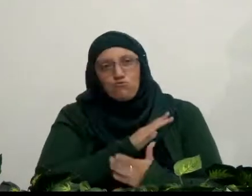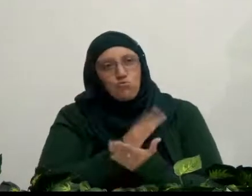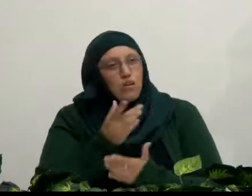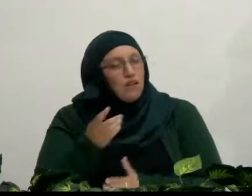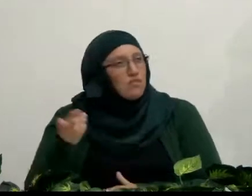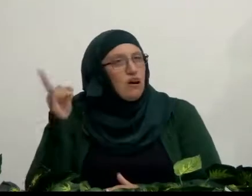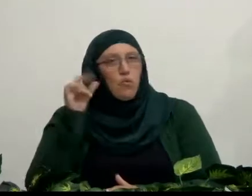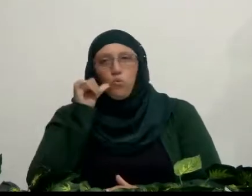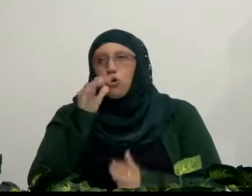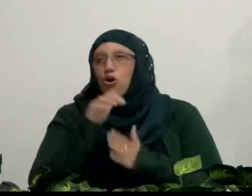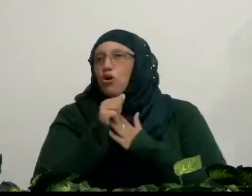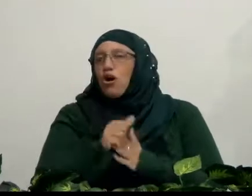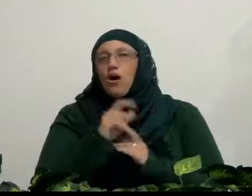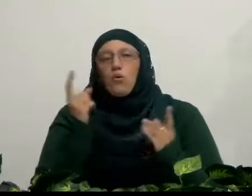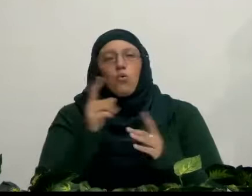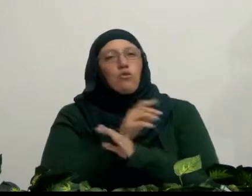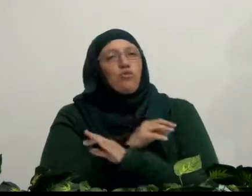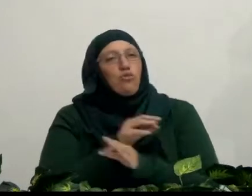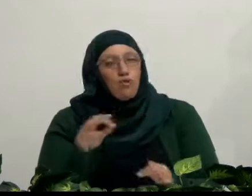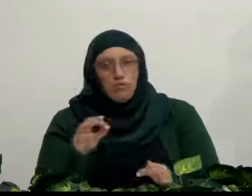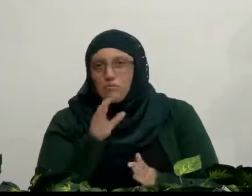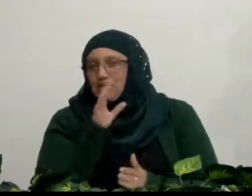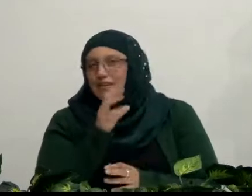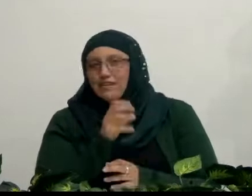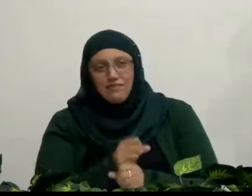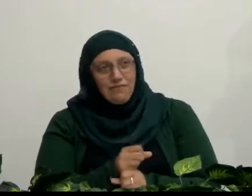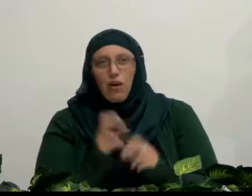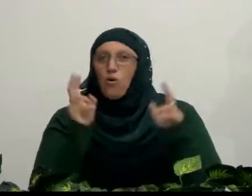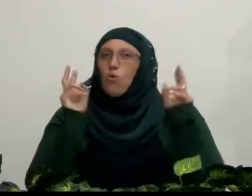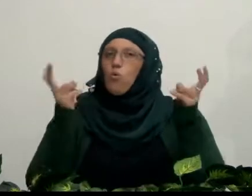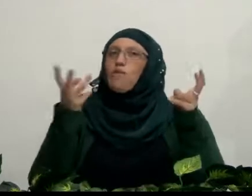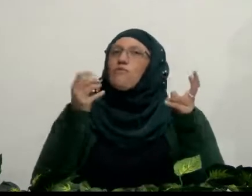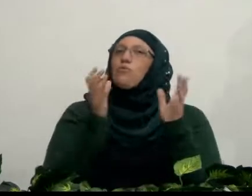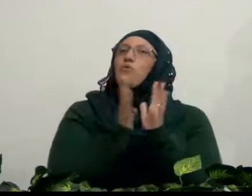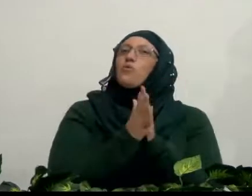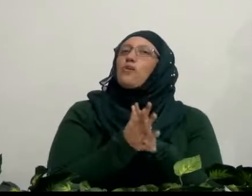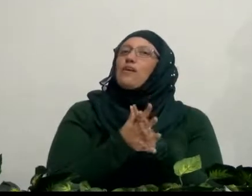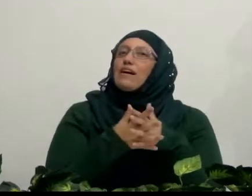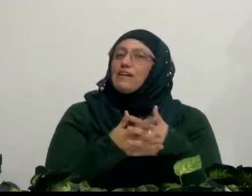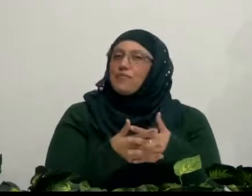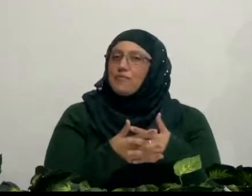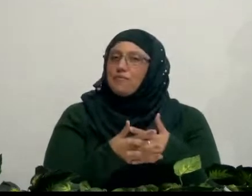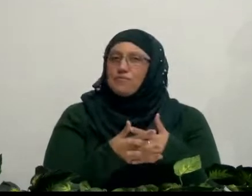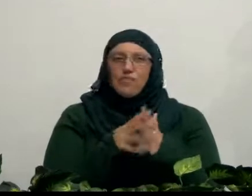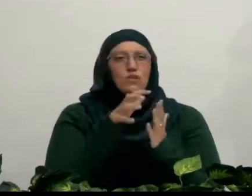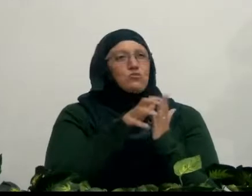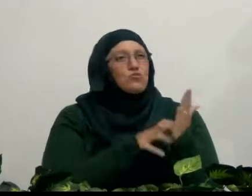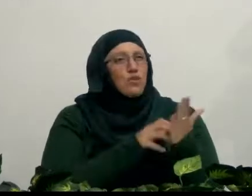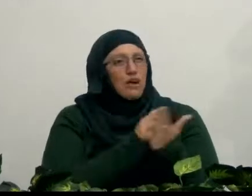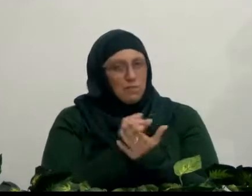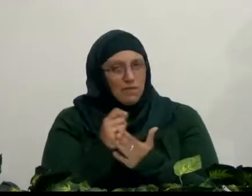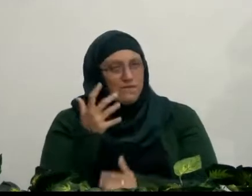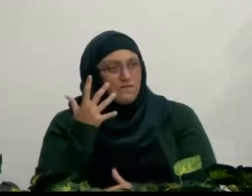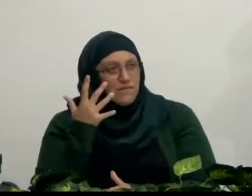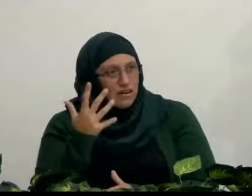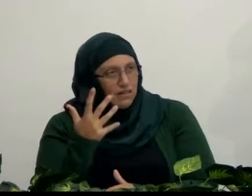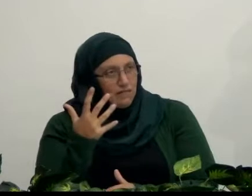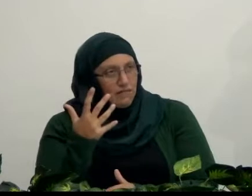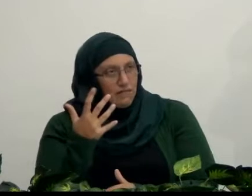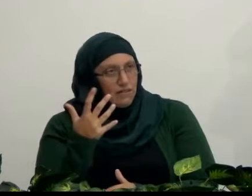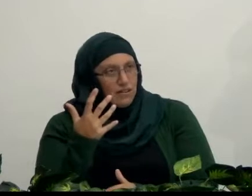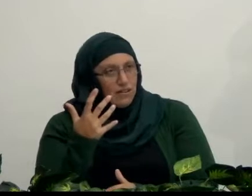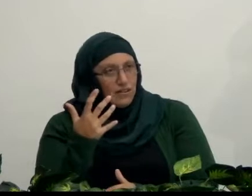the unbelieving people. This is a quote from the Quran, Surah number 5,